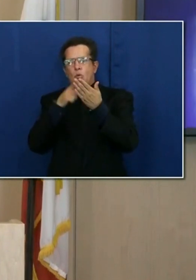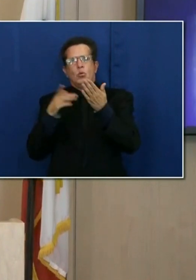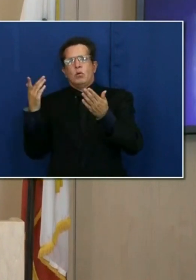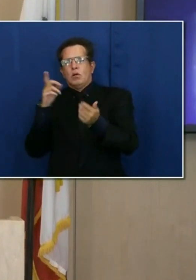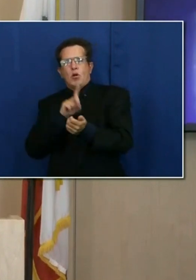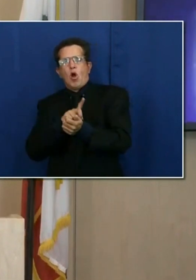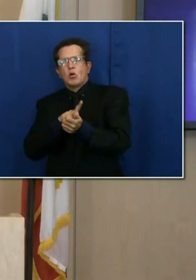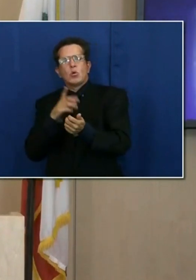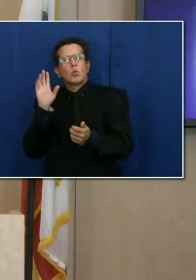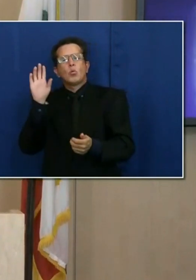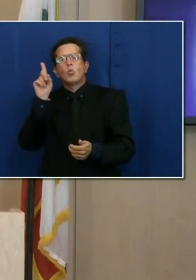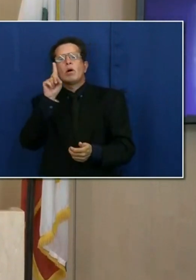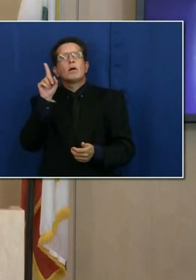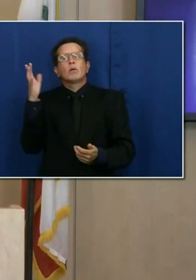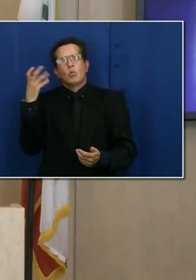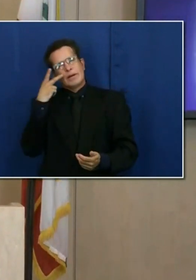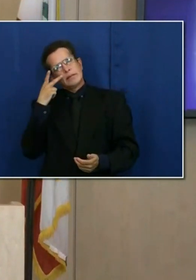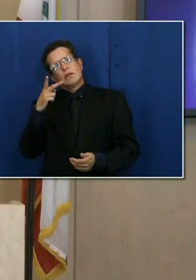system?